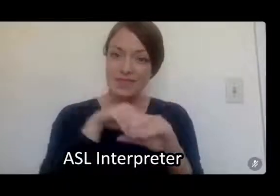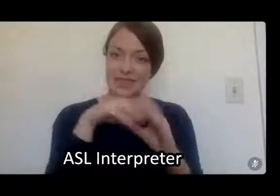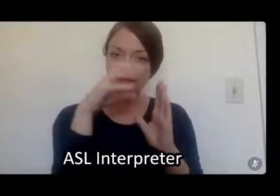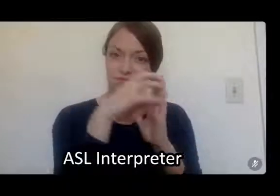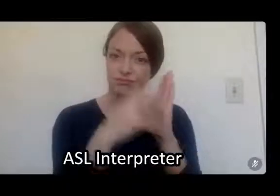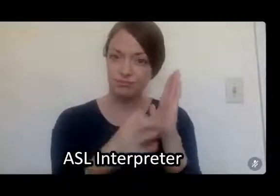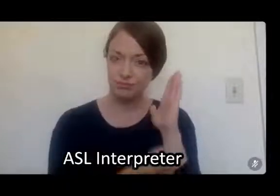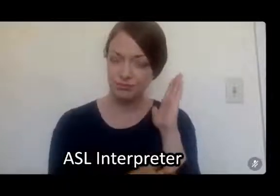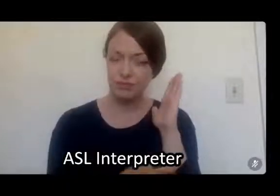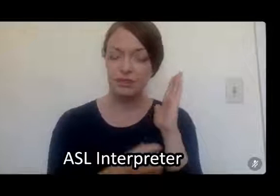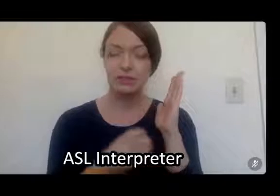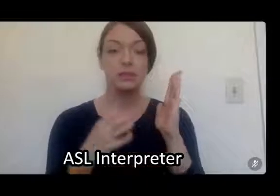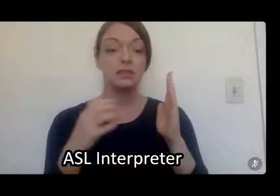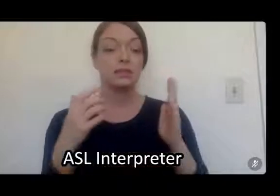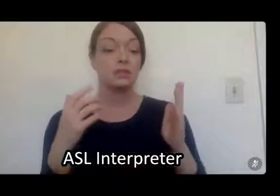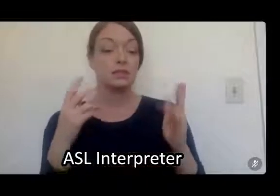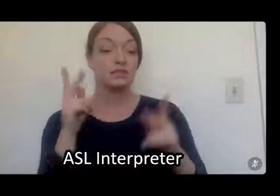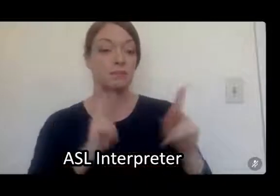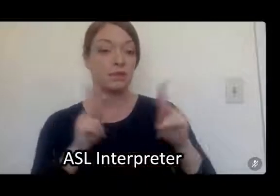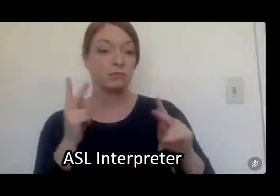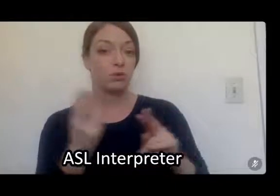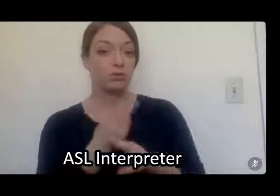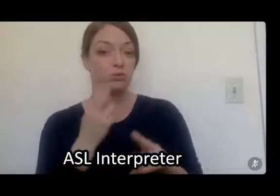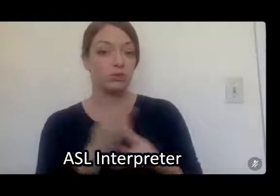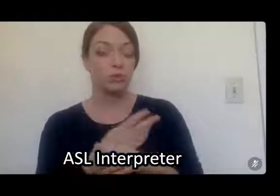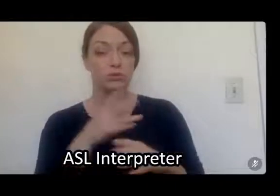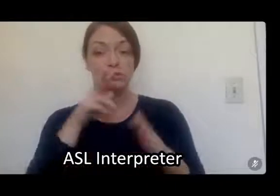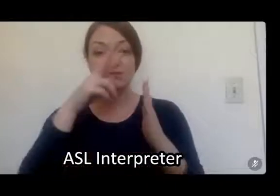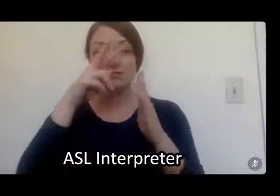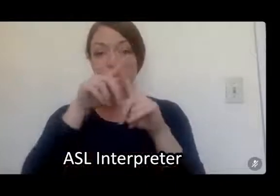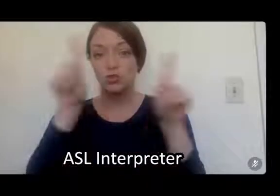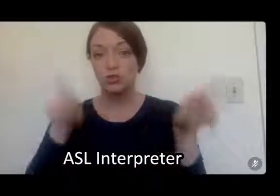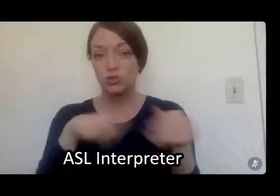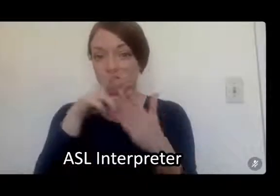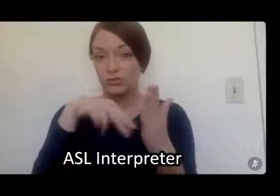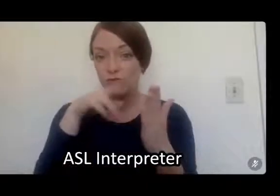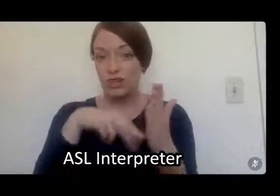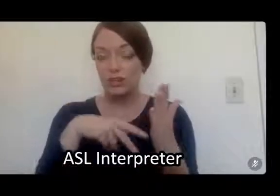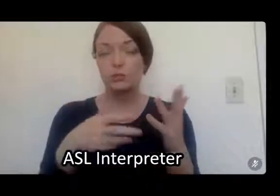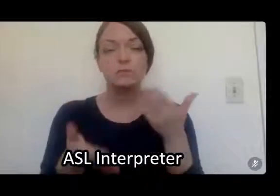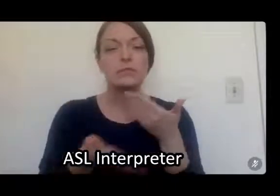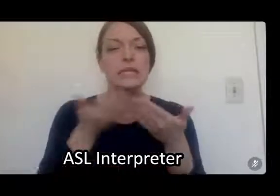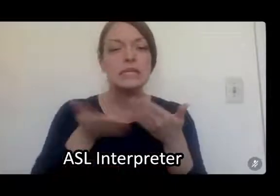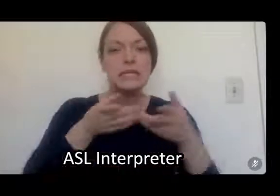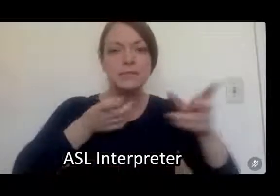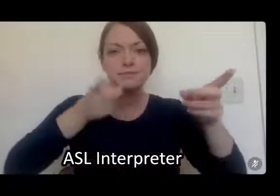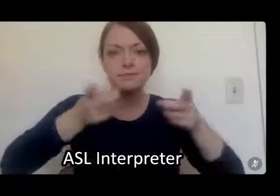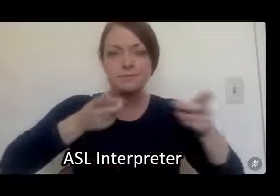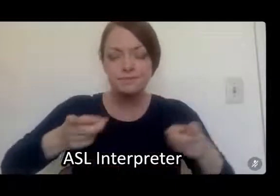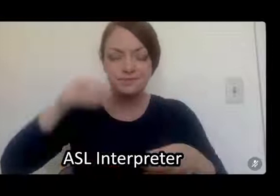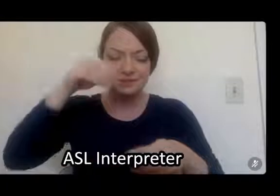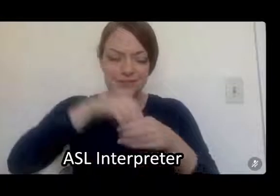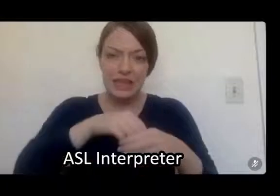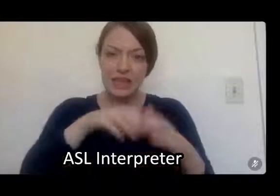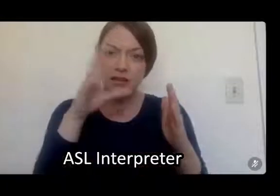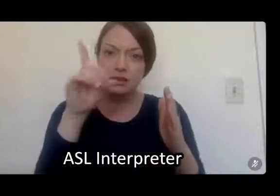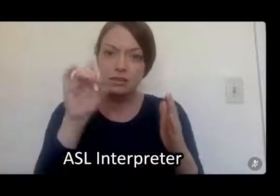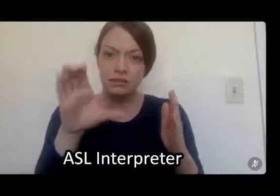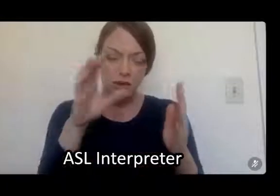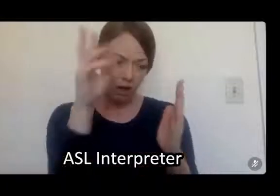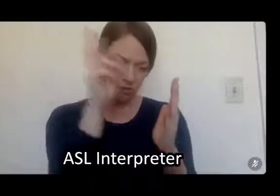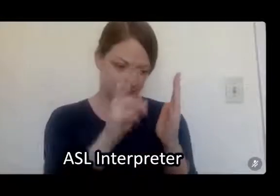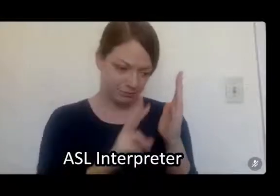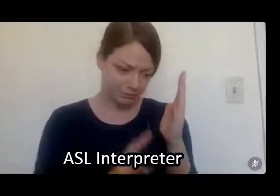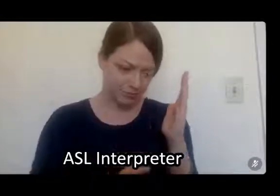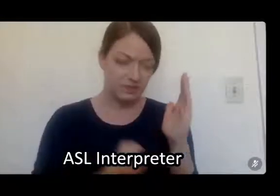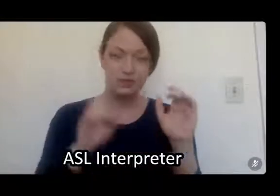allows those of us using a screen reader to quickly navigate a document. To give you an example that would refer to